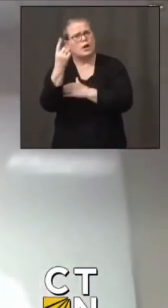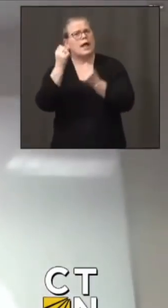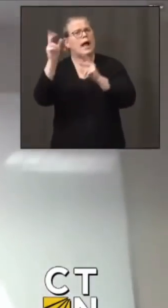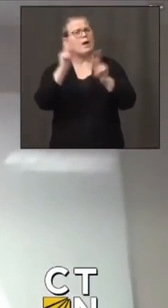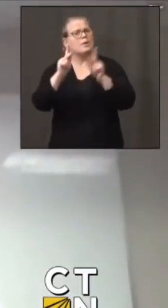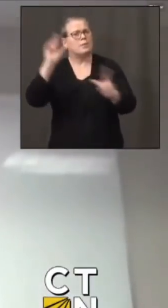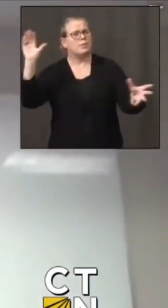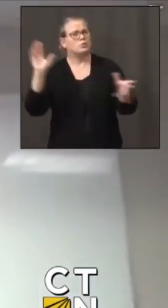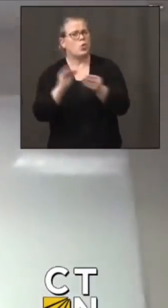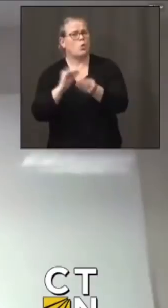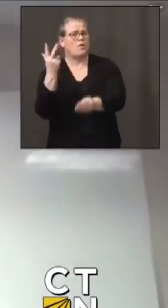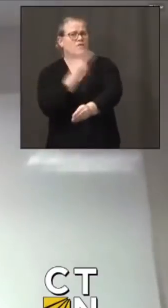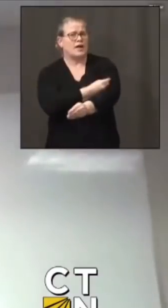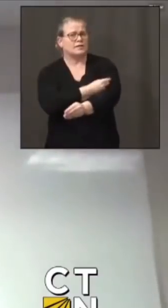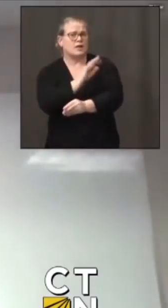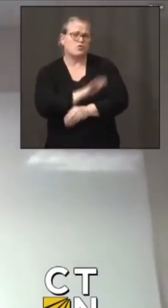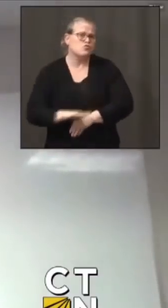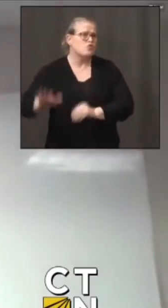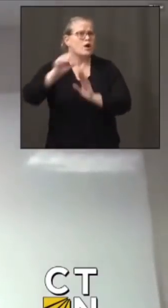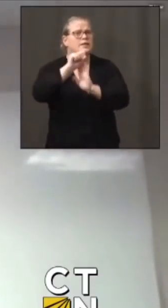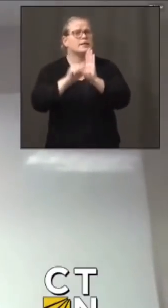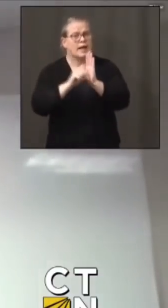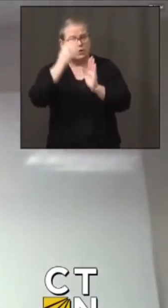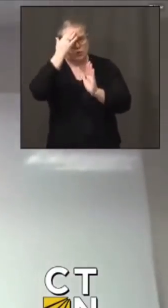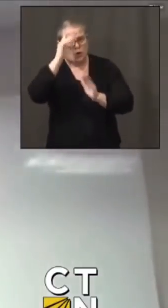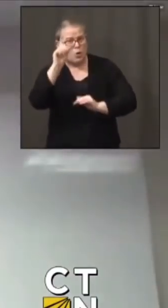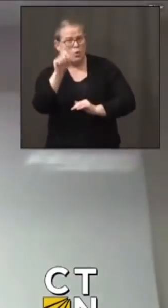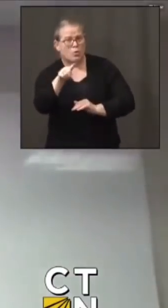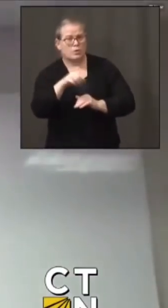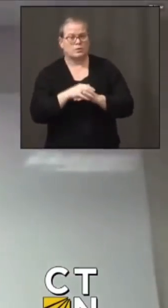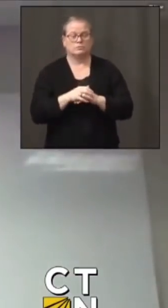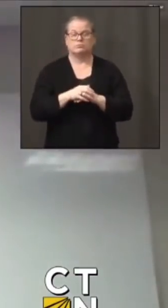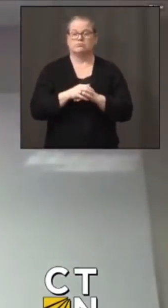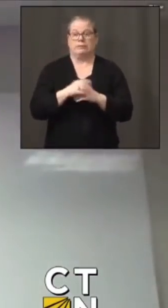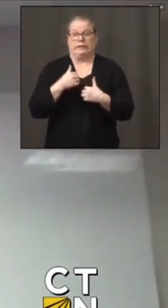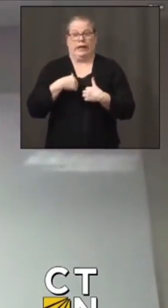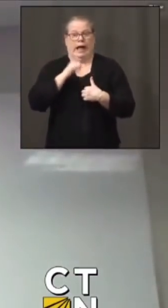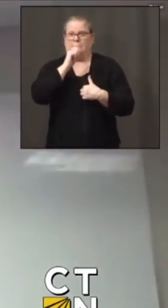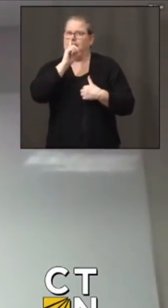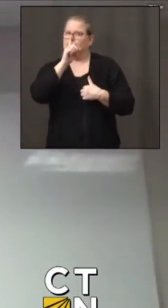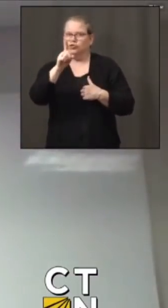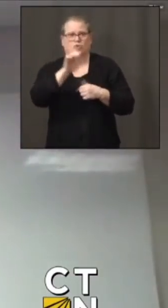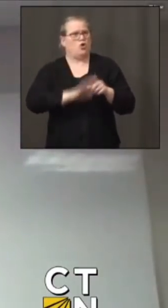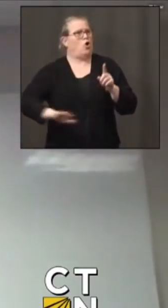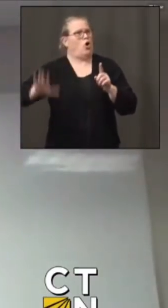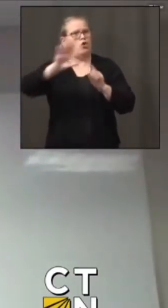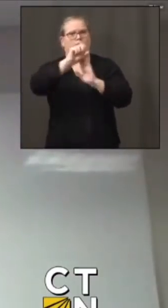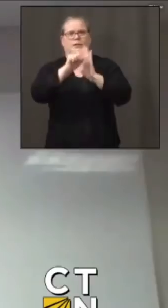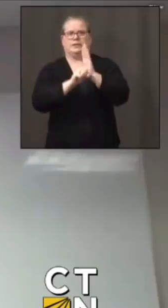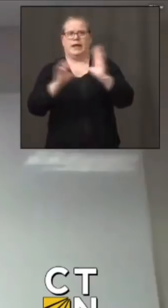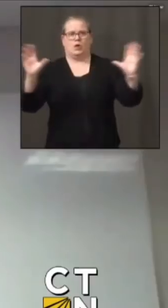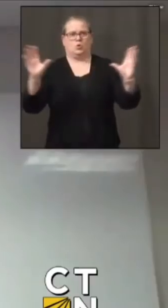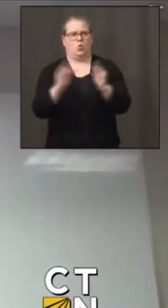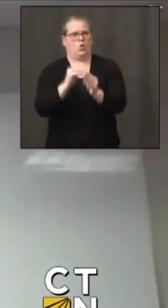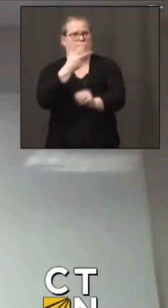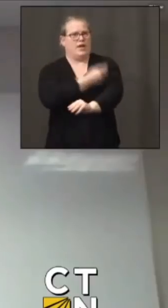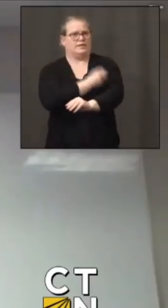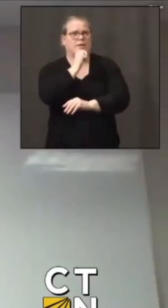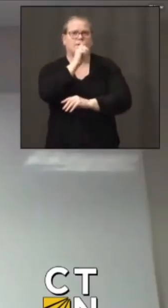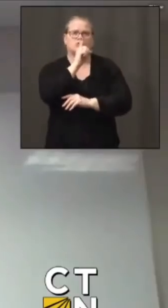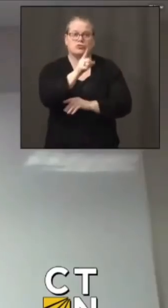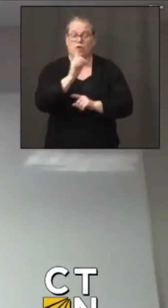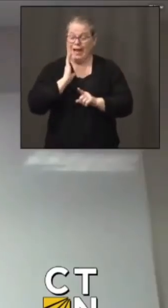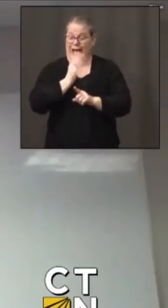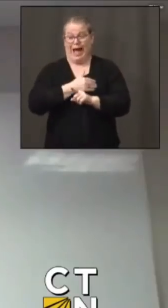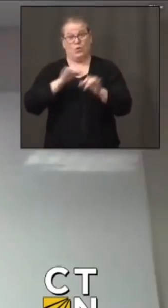the state? Oh, across the state? I'm not sure across the state. Within our system, 15, 20.